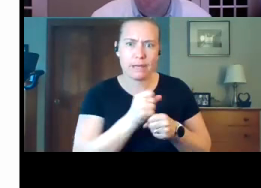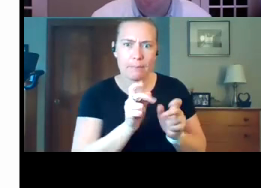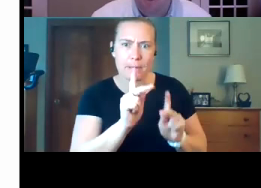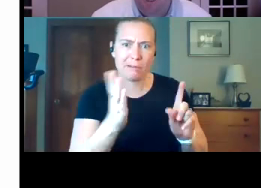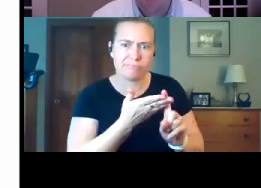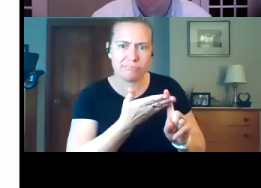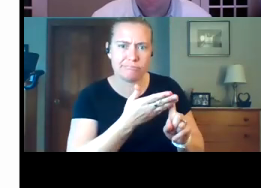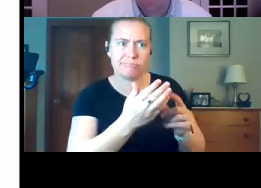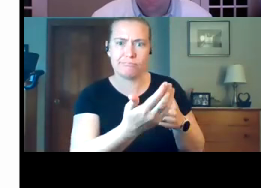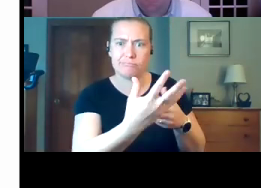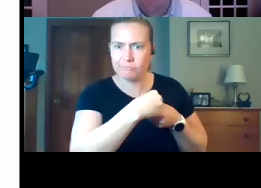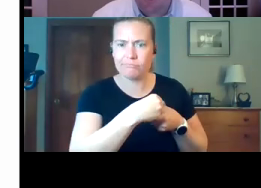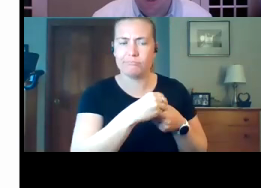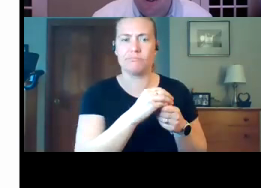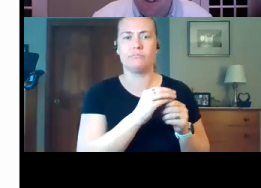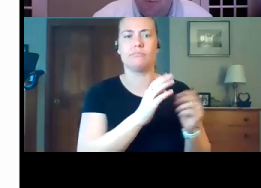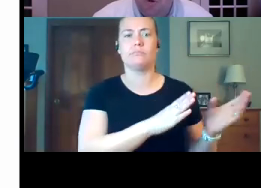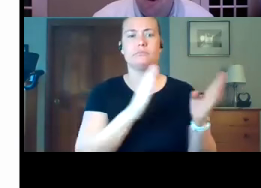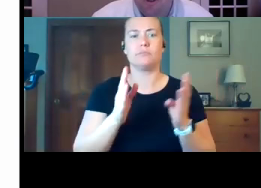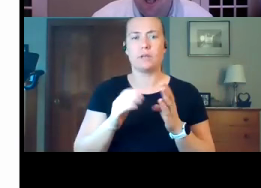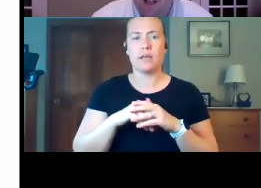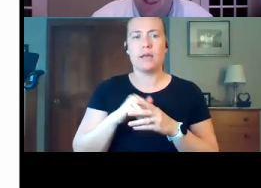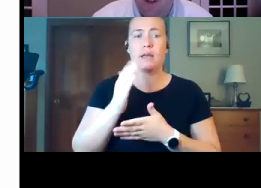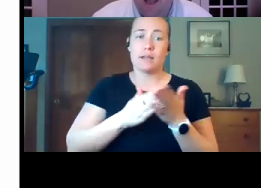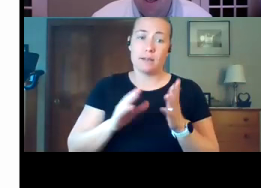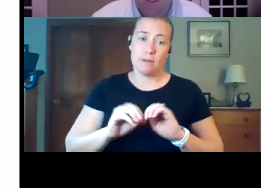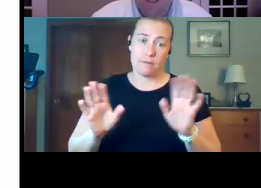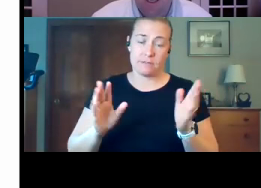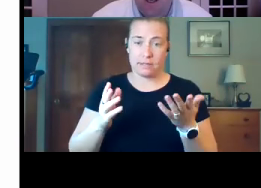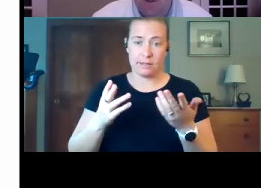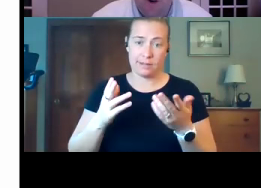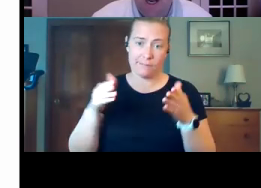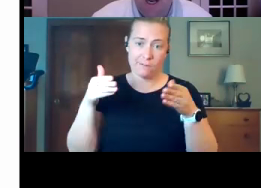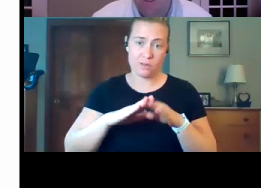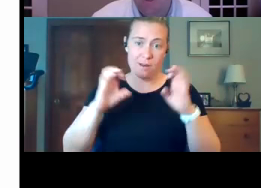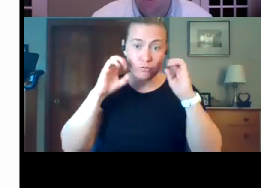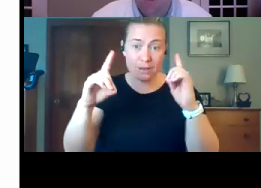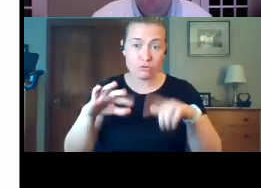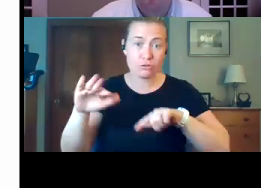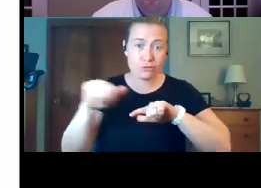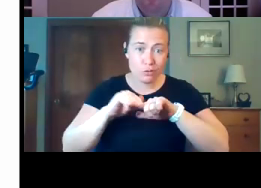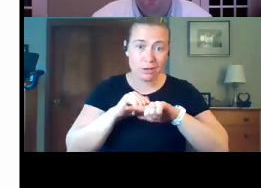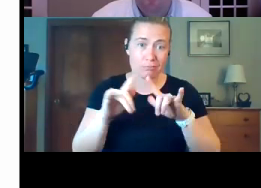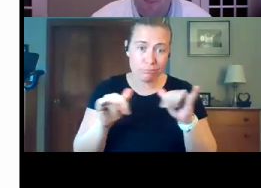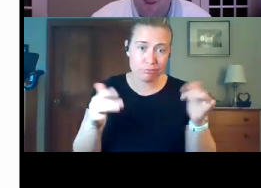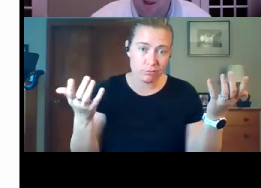promote implementation? Not surprisingly, some were focused on things like educating and training